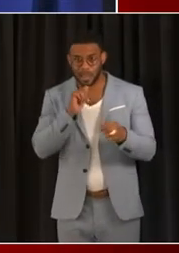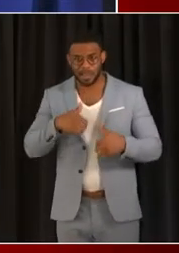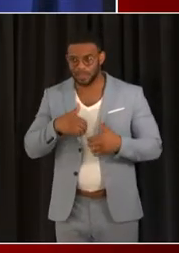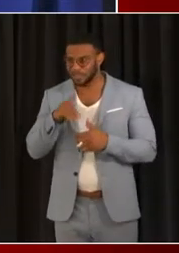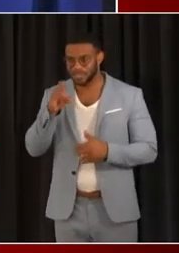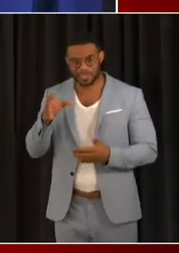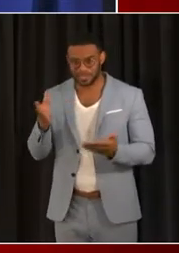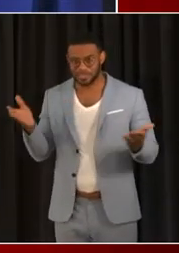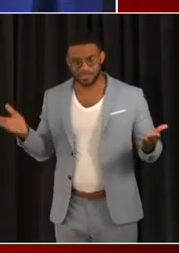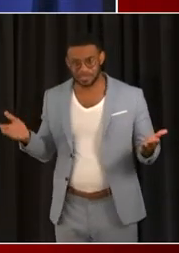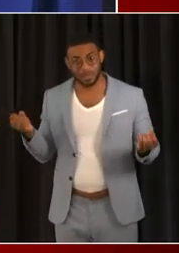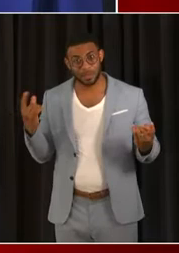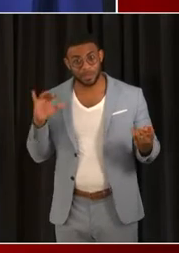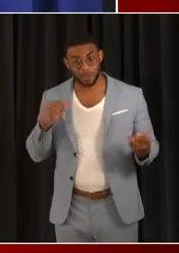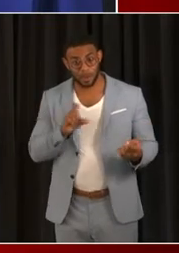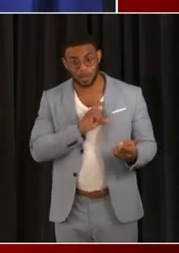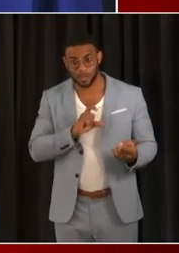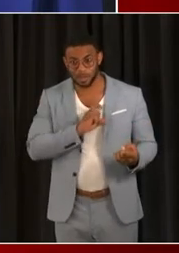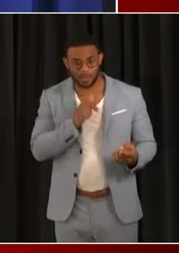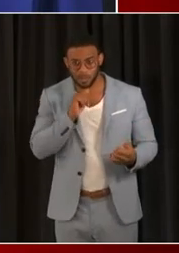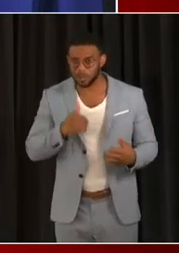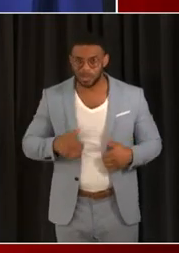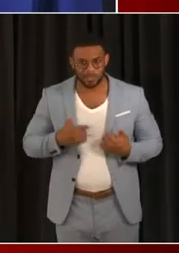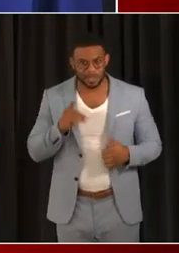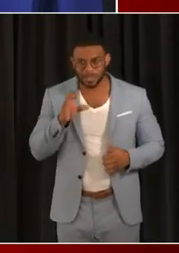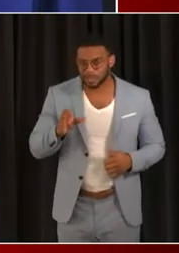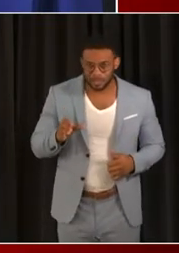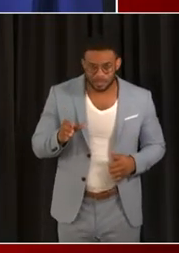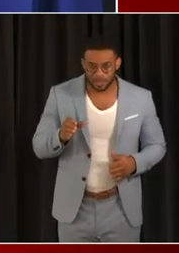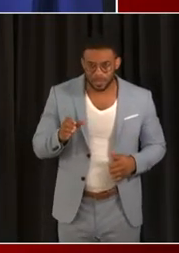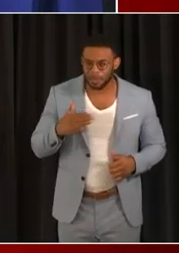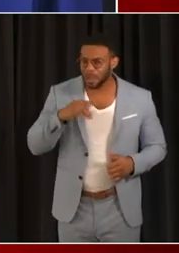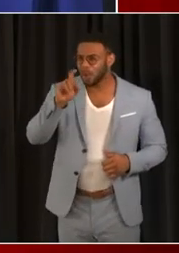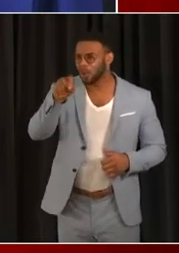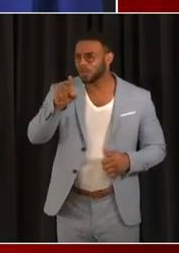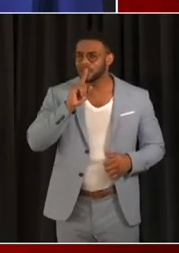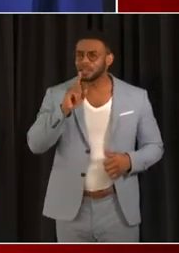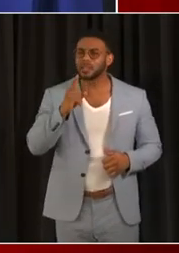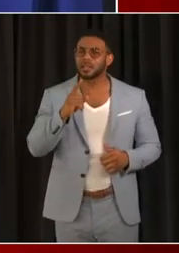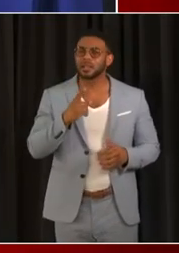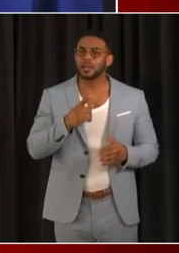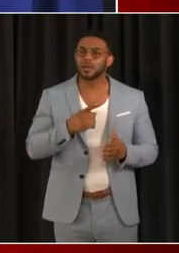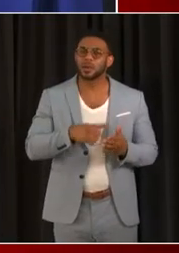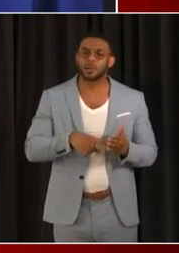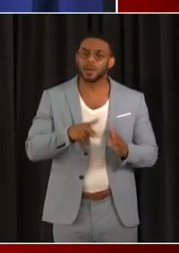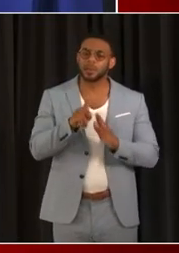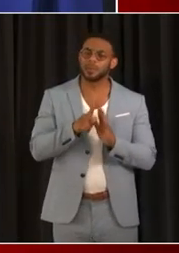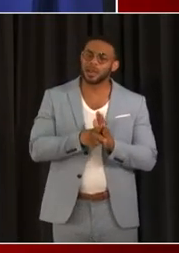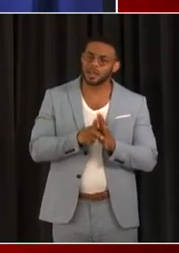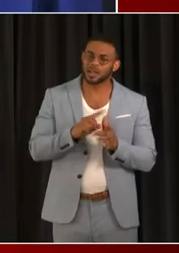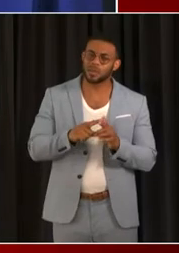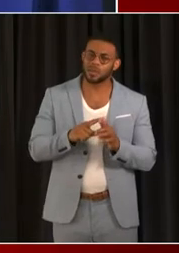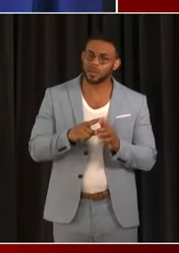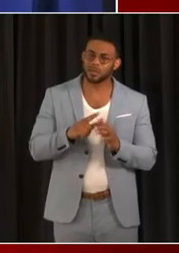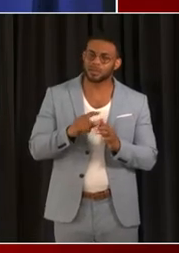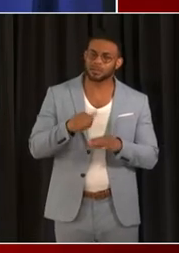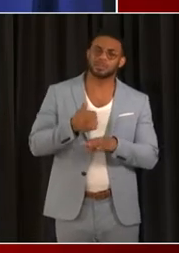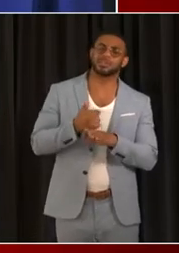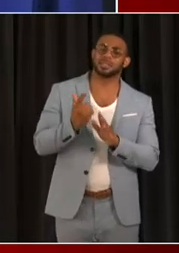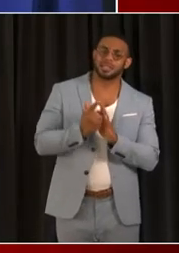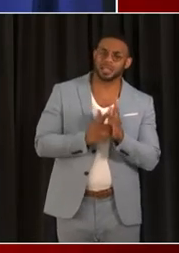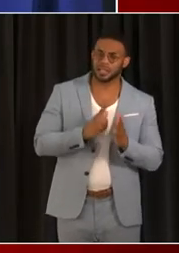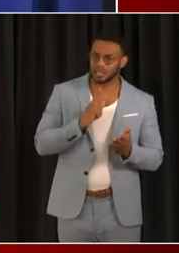do not live in the district. Many of our police officers don't live in the district. So my question is, what policies or